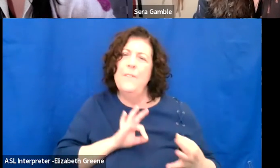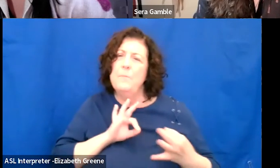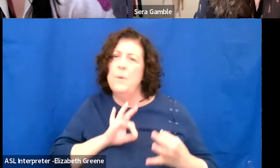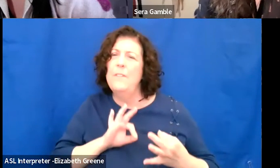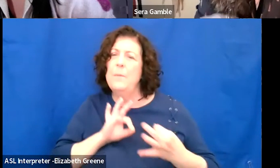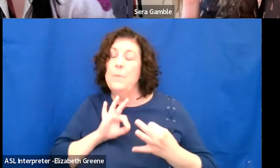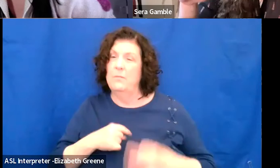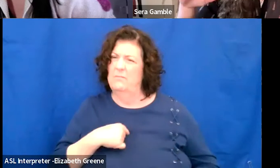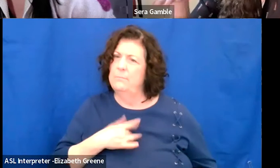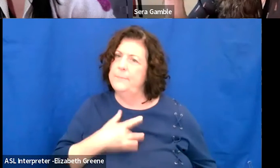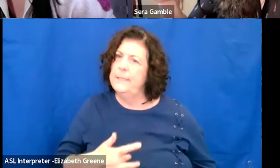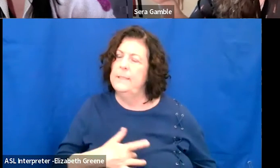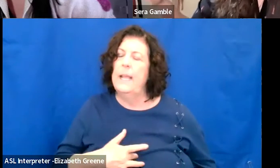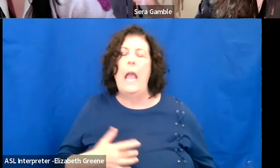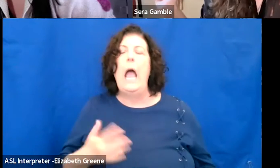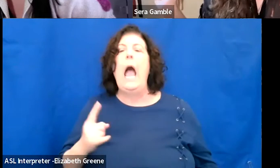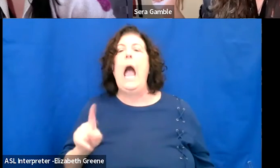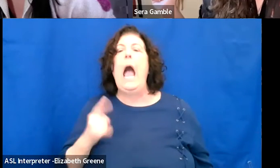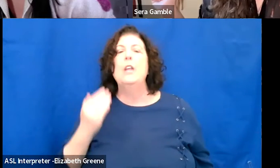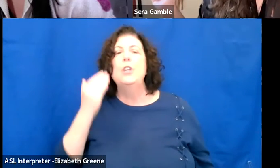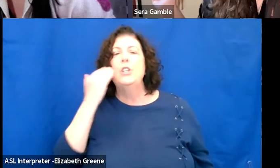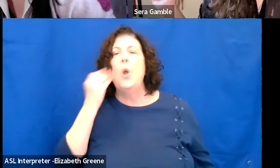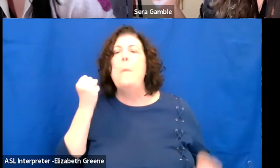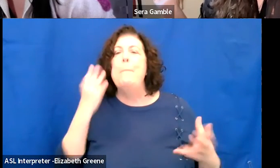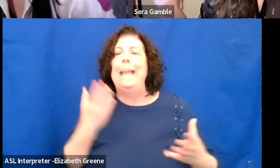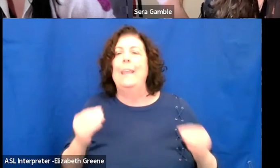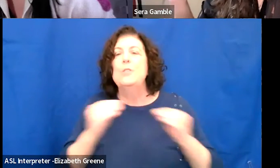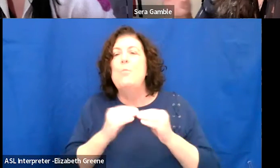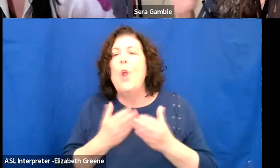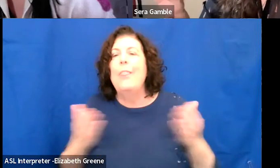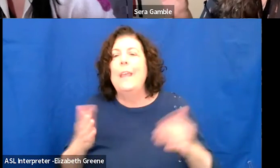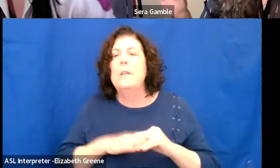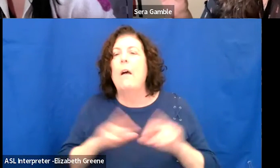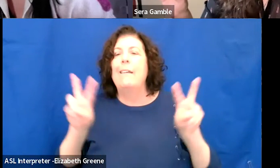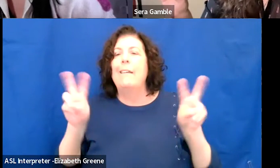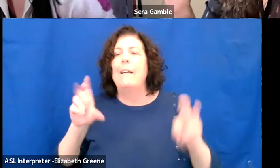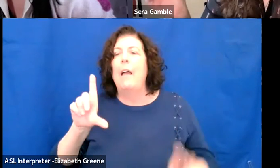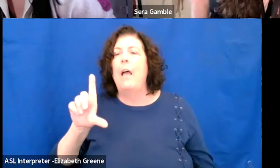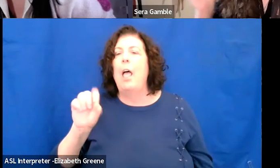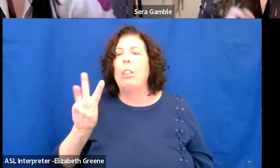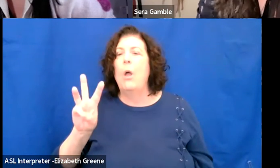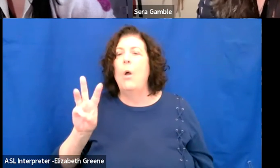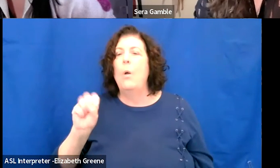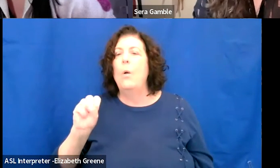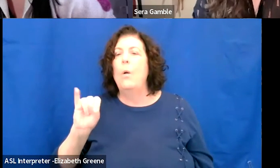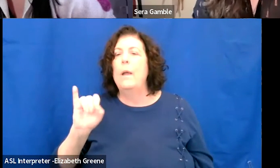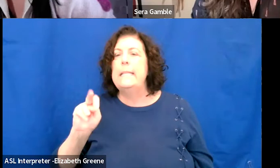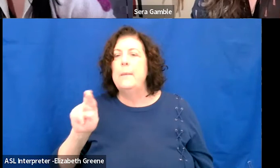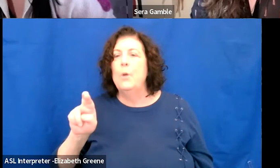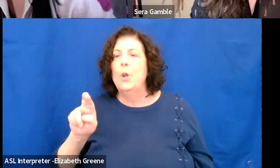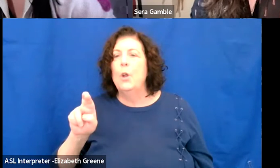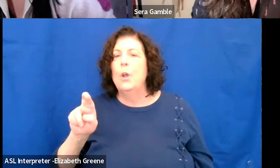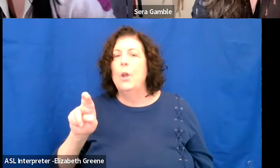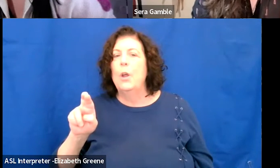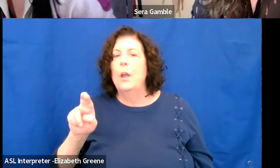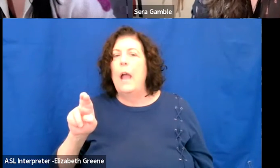know that more things are on a low simmer. I'm more aware of how few true emergencies there really are at